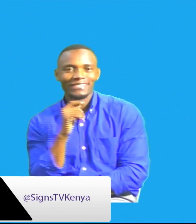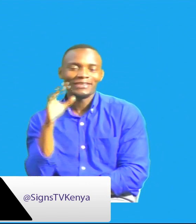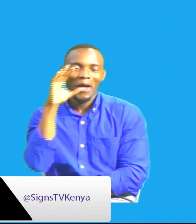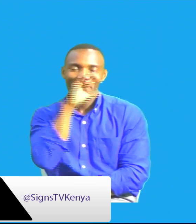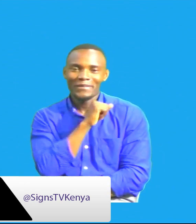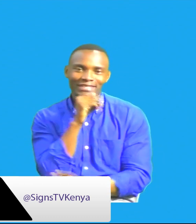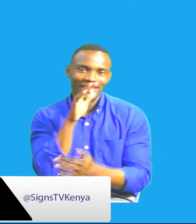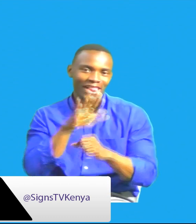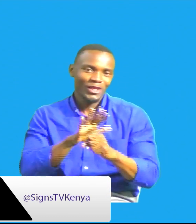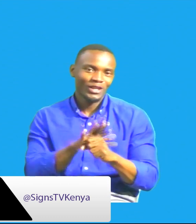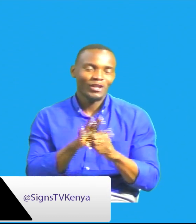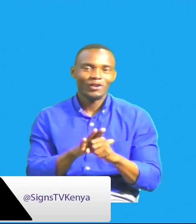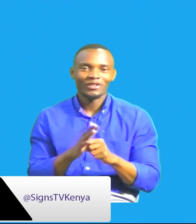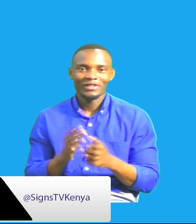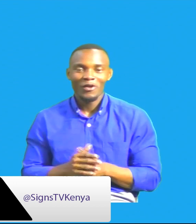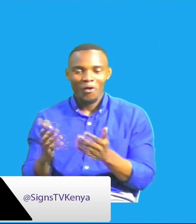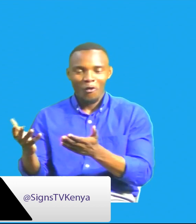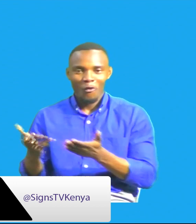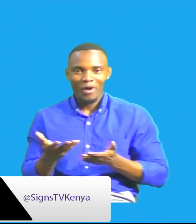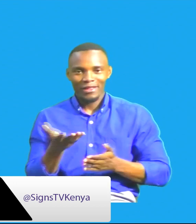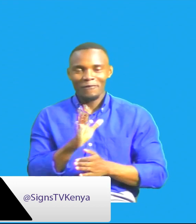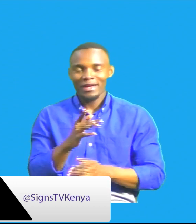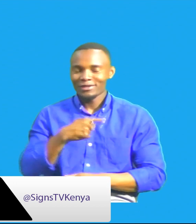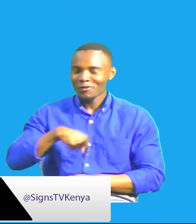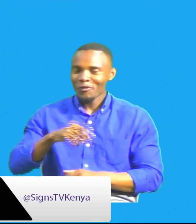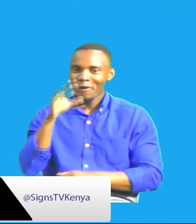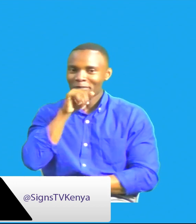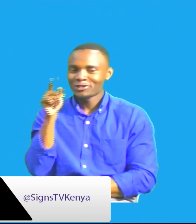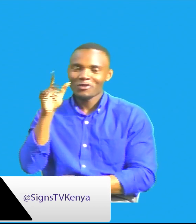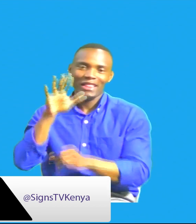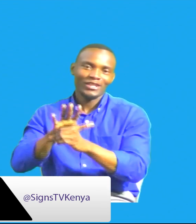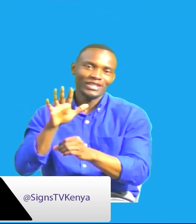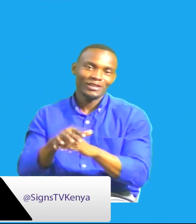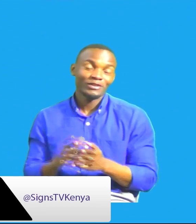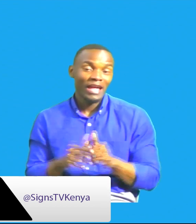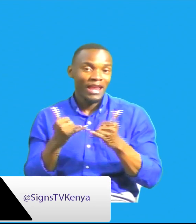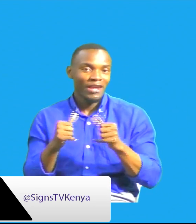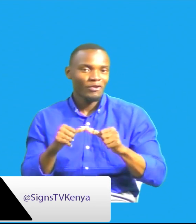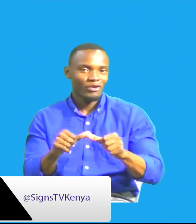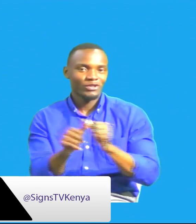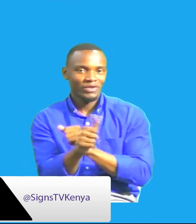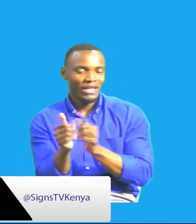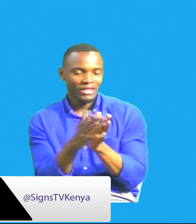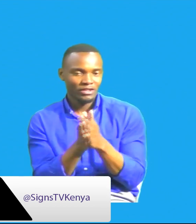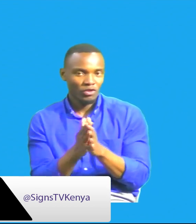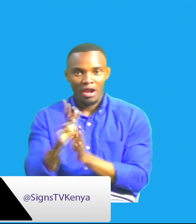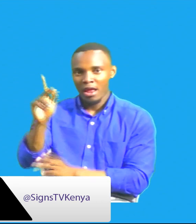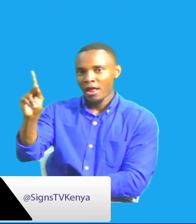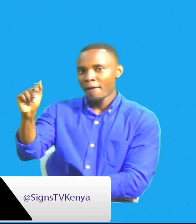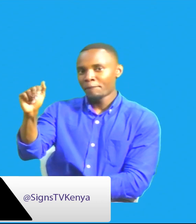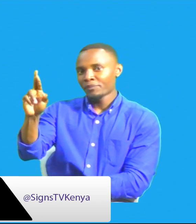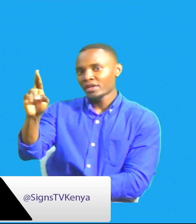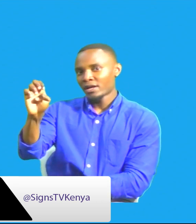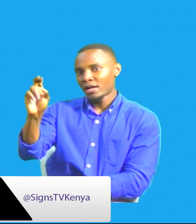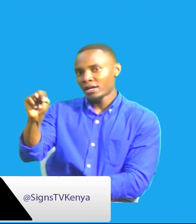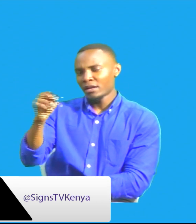is Tobias Omondi. Welcome back. We had missed you very much. Now moving on, Karen Nyamu. I think if